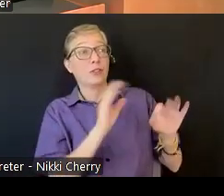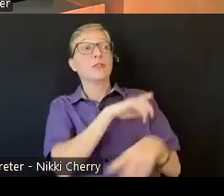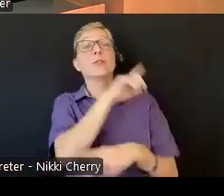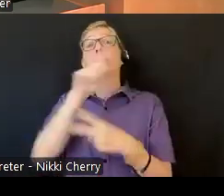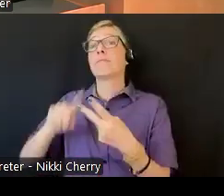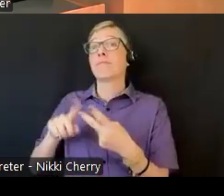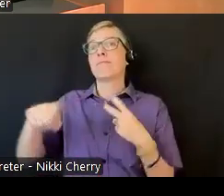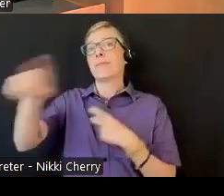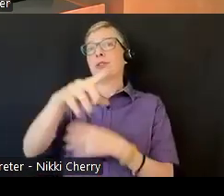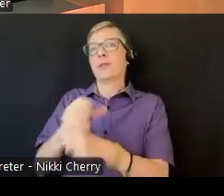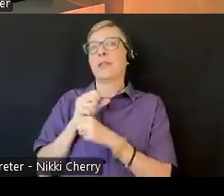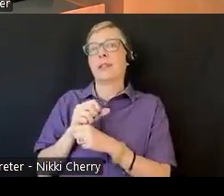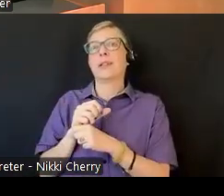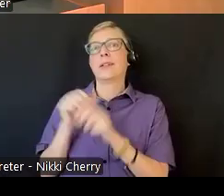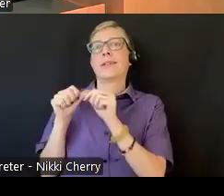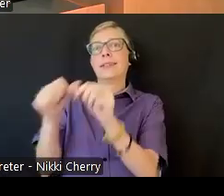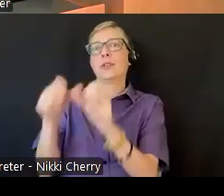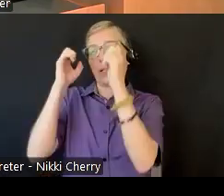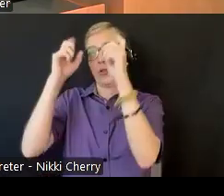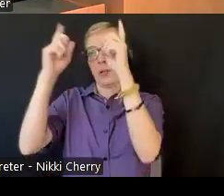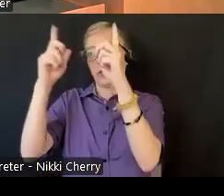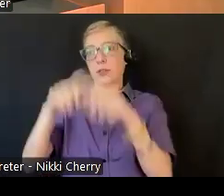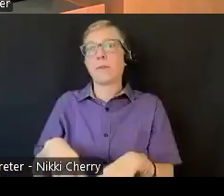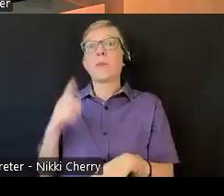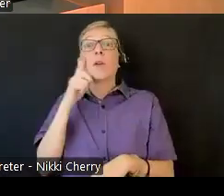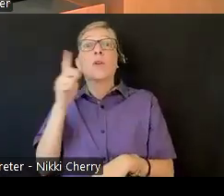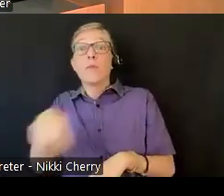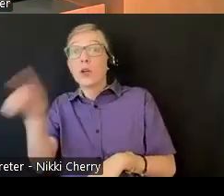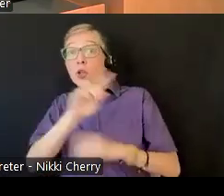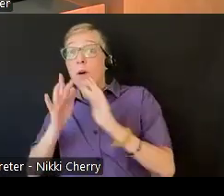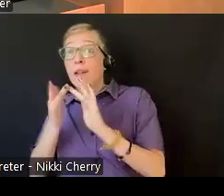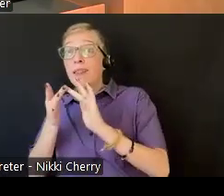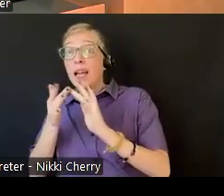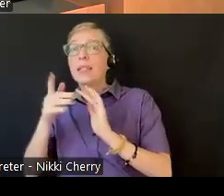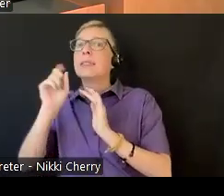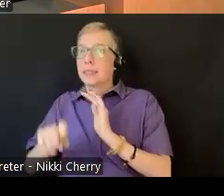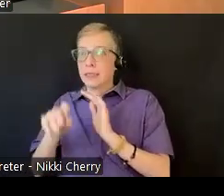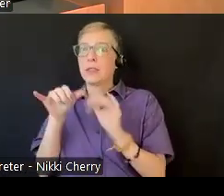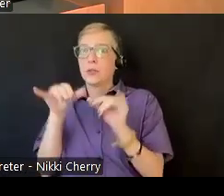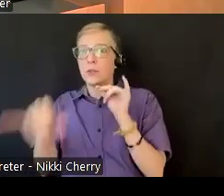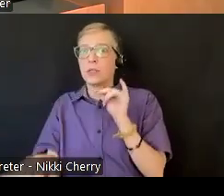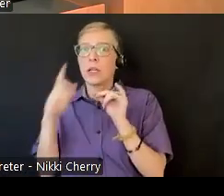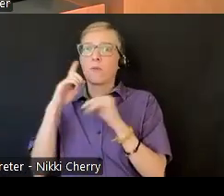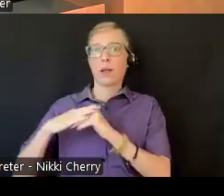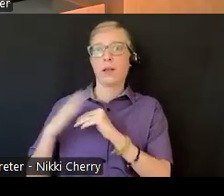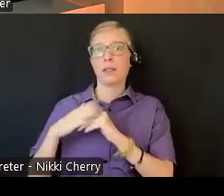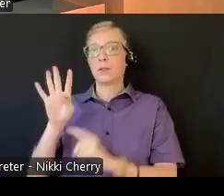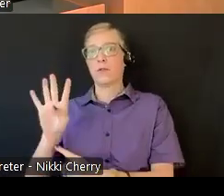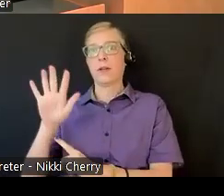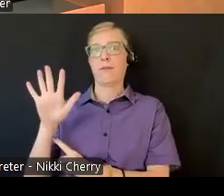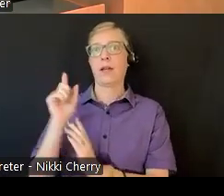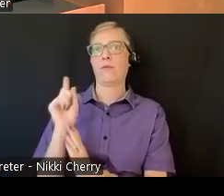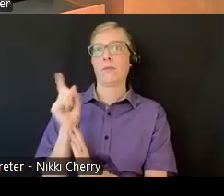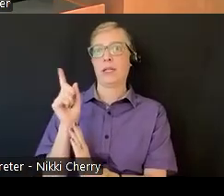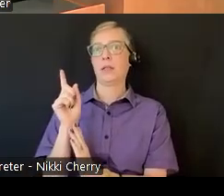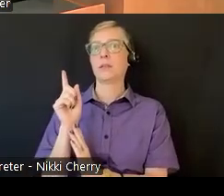those of you who are listening online, we do need you to attend at least 45 minutes of the 60-minute session to qualify for that credit, in